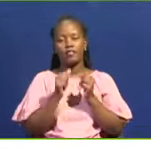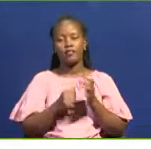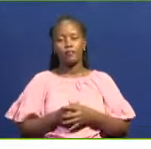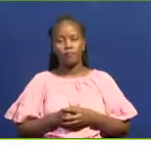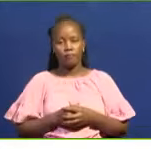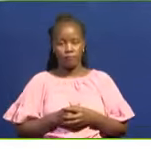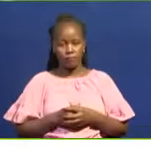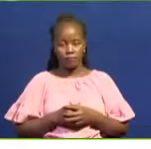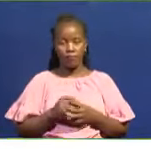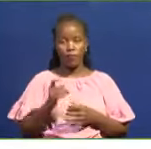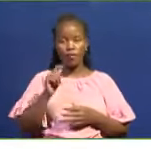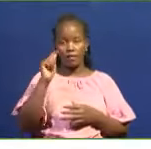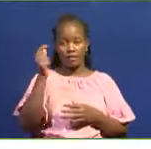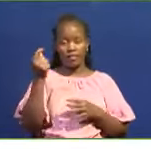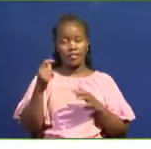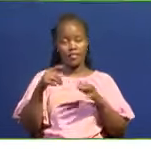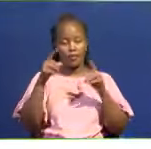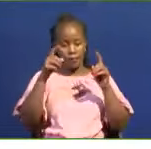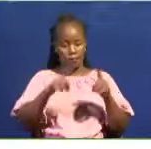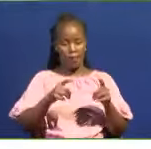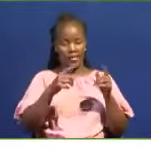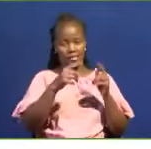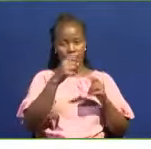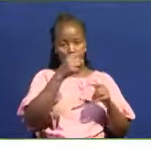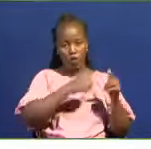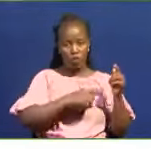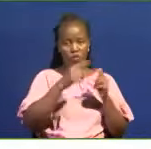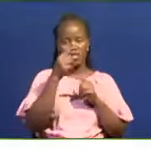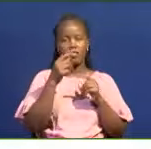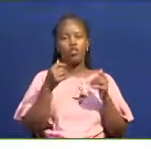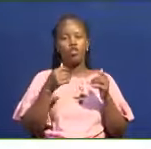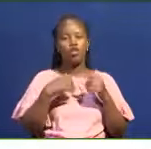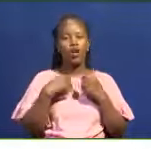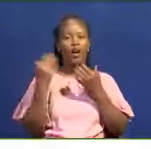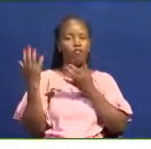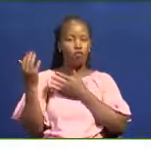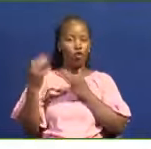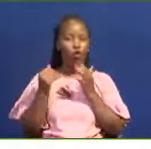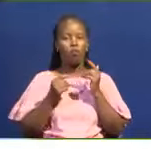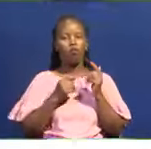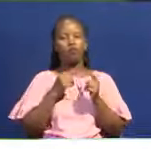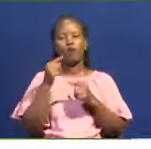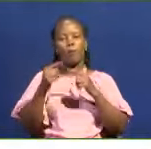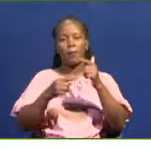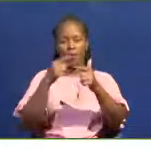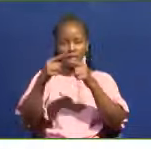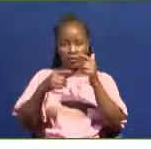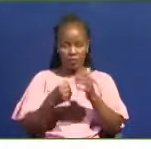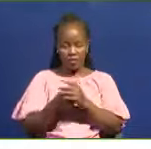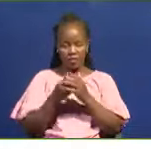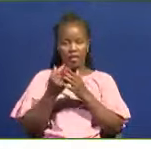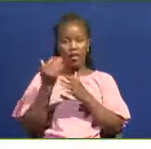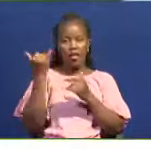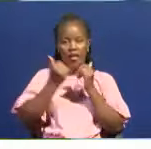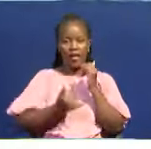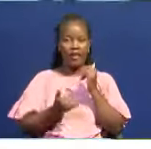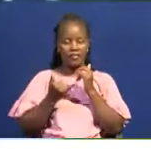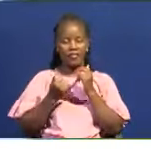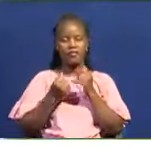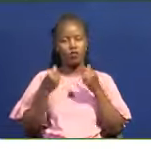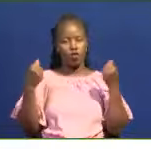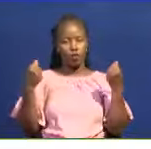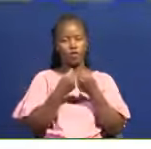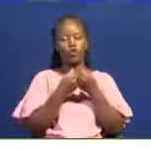Polokwane. Kenya must win that match to harbour any hopes of progressions, with their last fixture awaiting them against